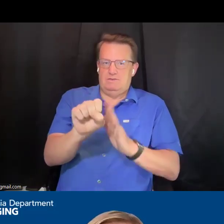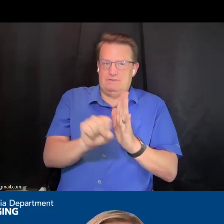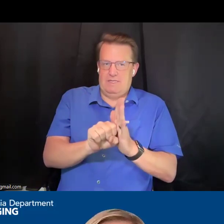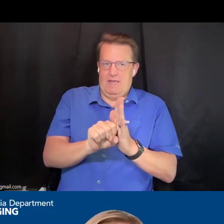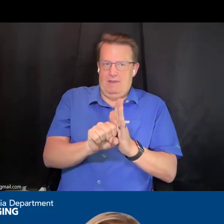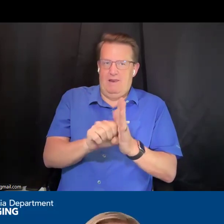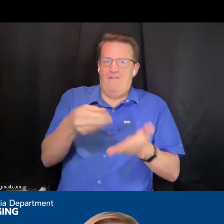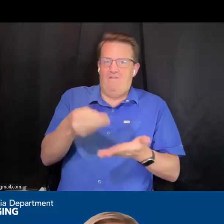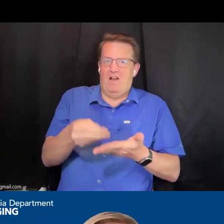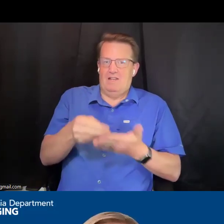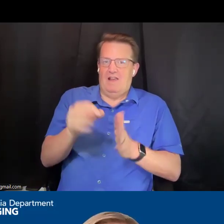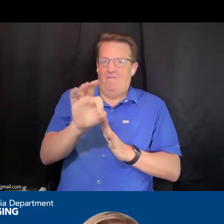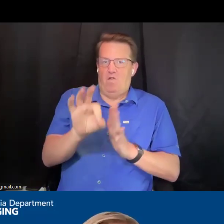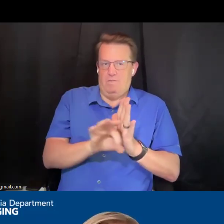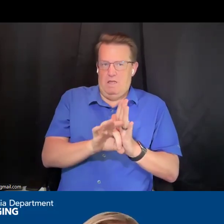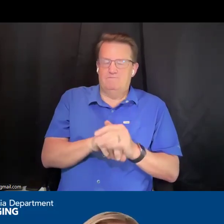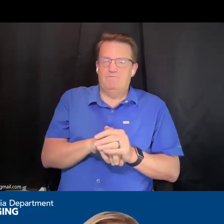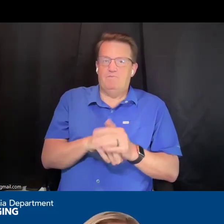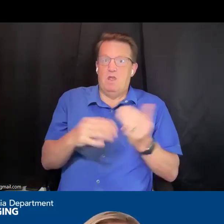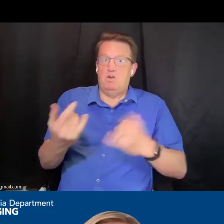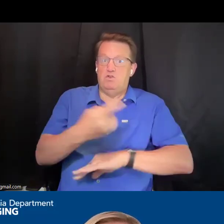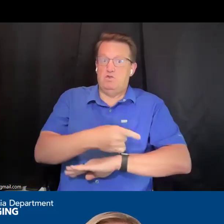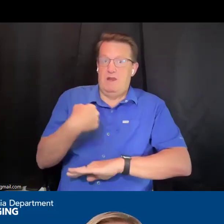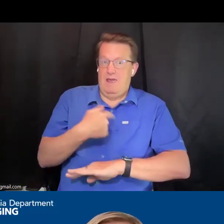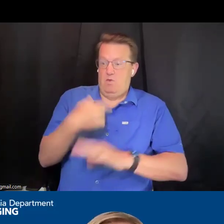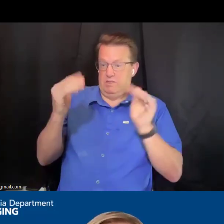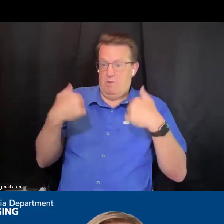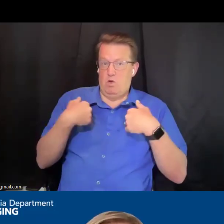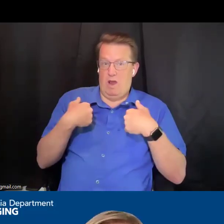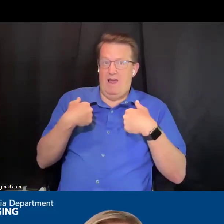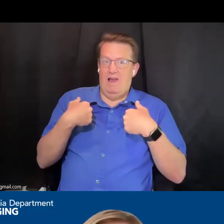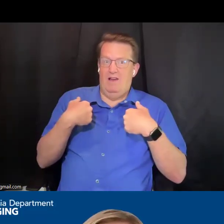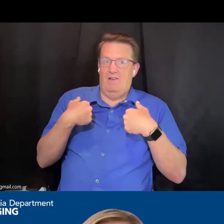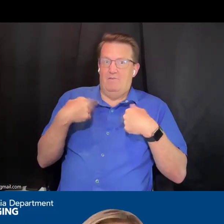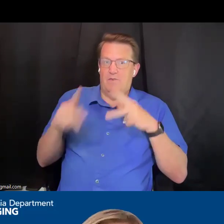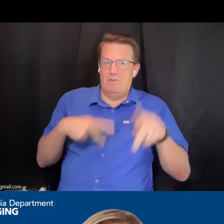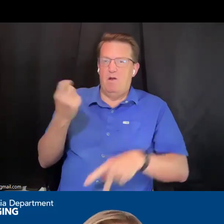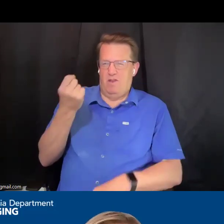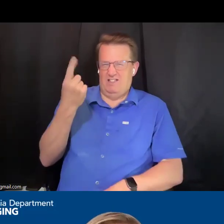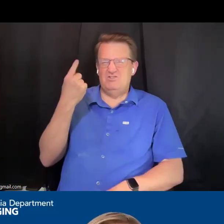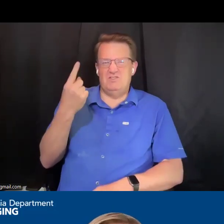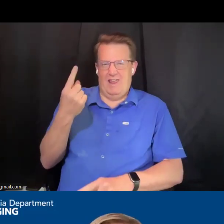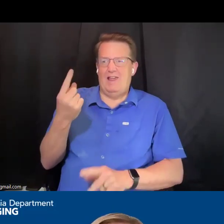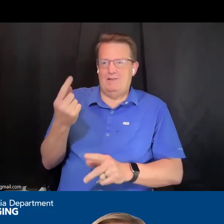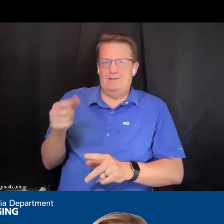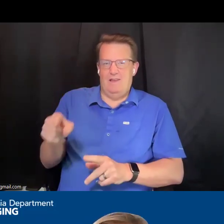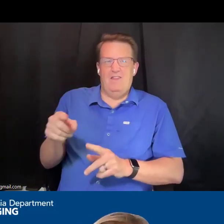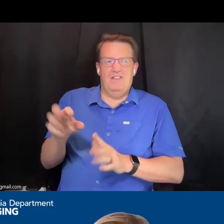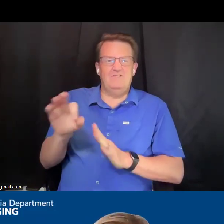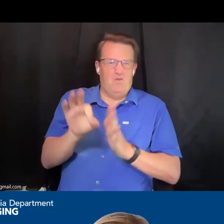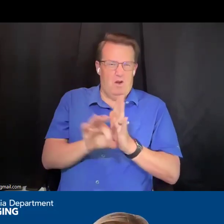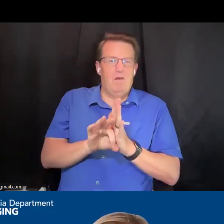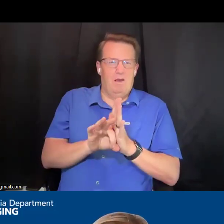we expect to have individuals who know the formula inside out,